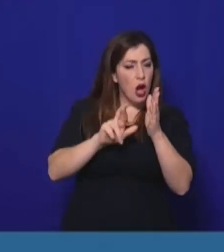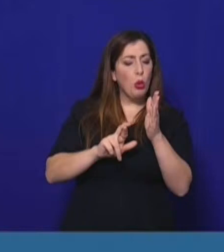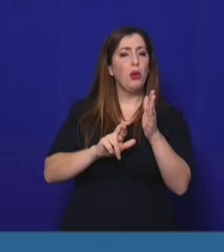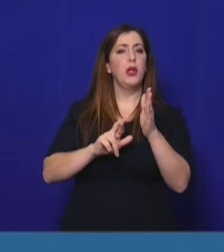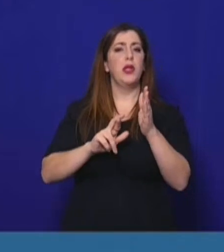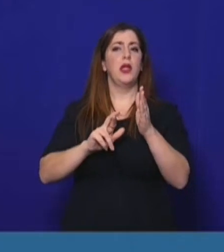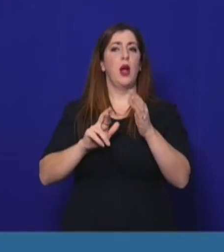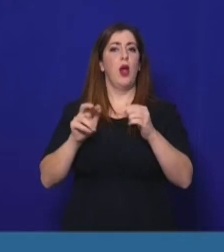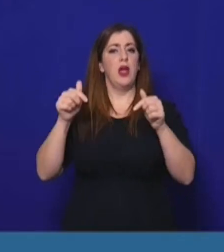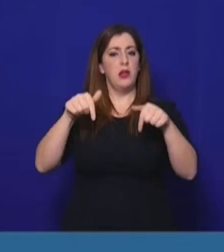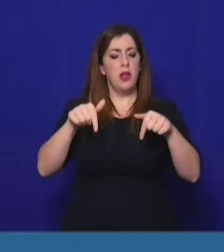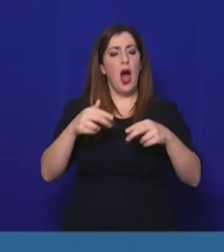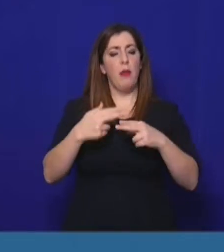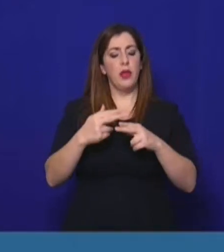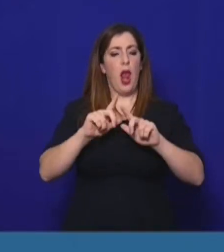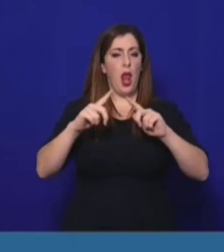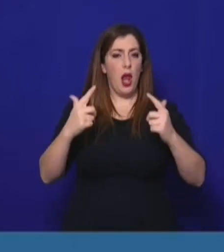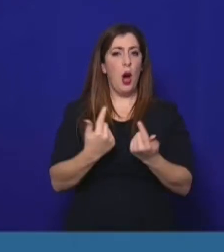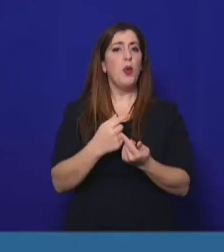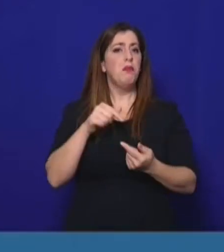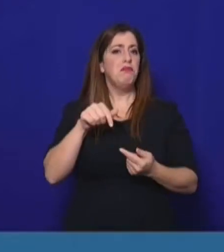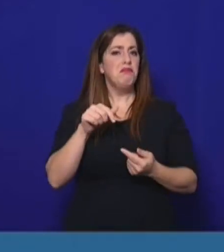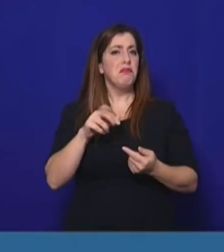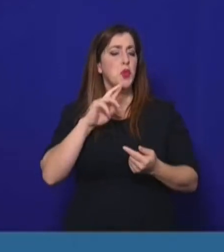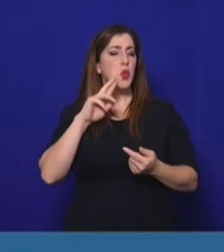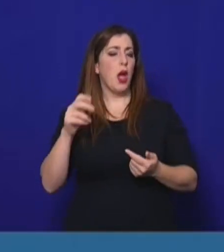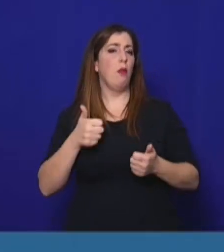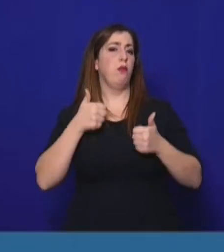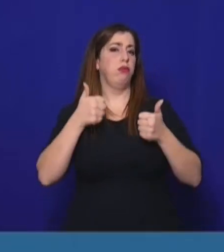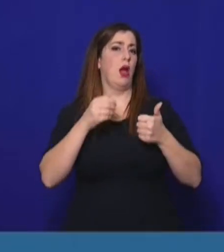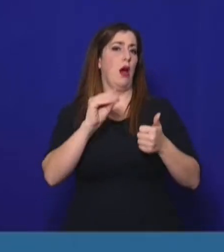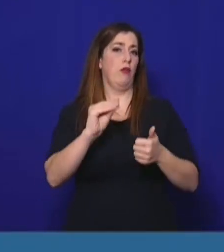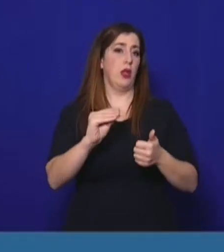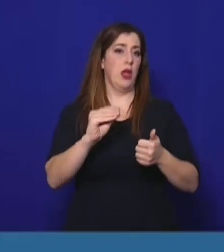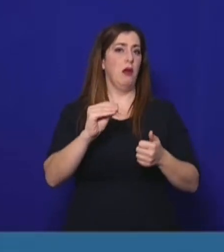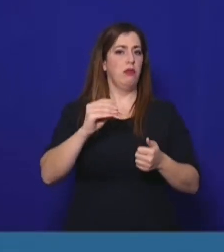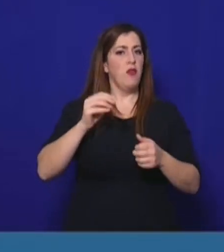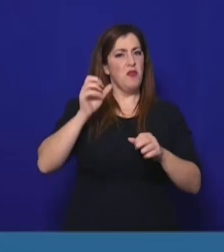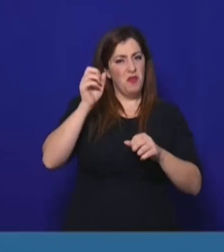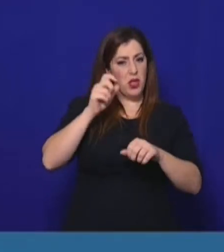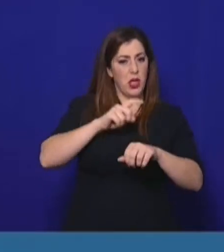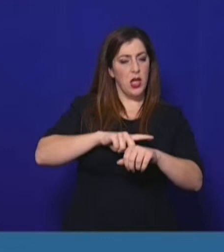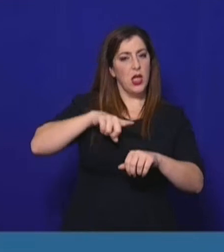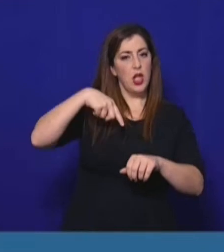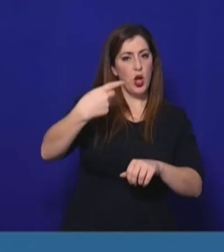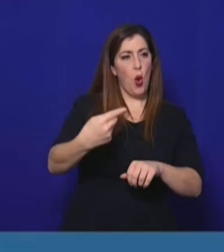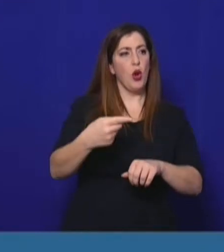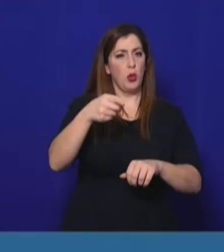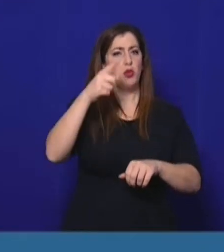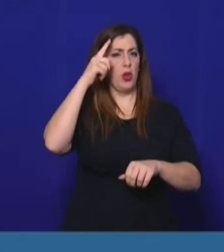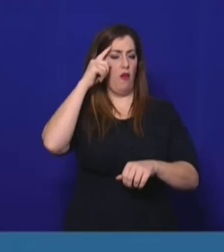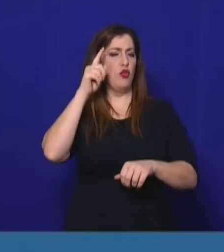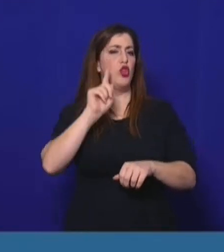ħafna u l-outcome ta' din il-laqa mbagħad tkun imħabbra iktar tard ukoll.